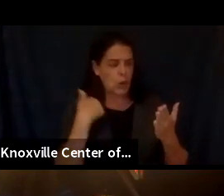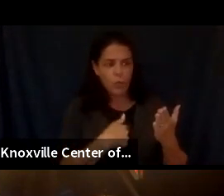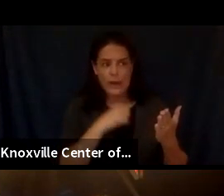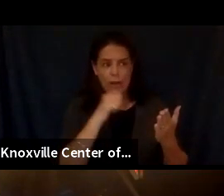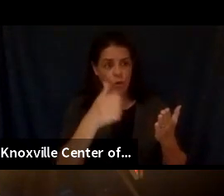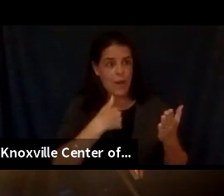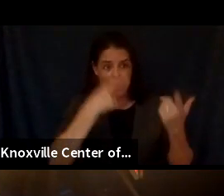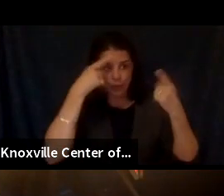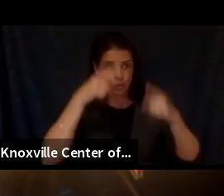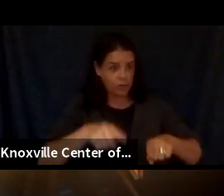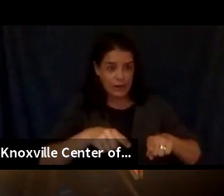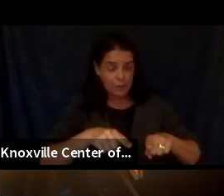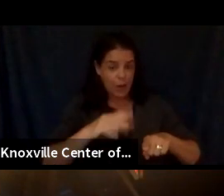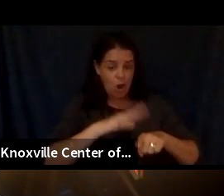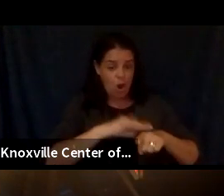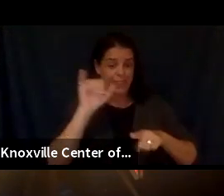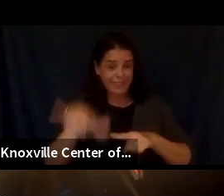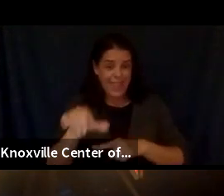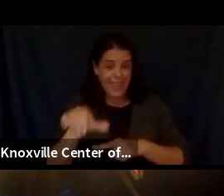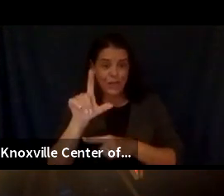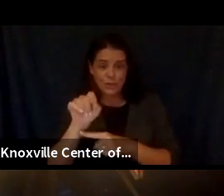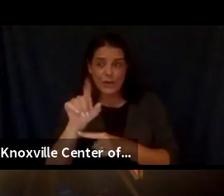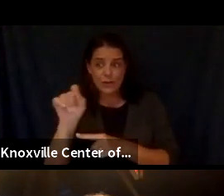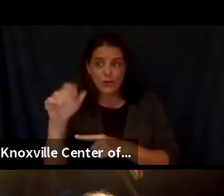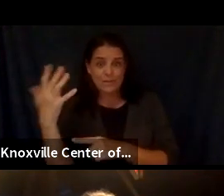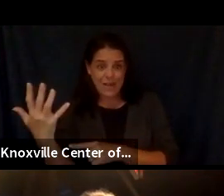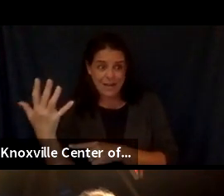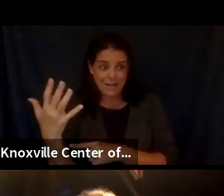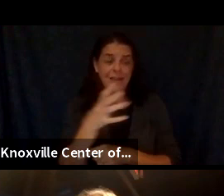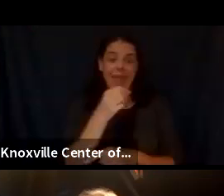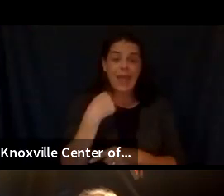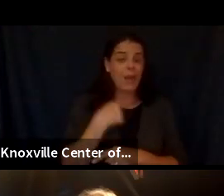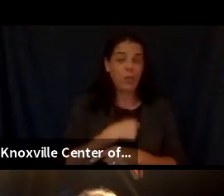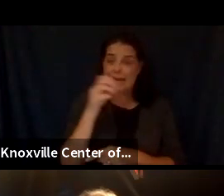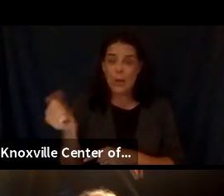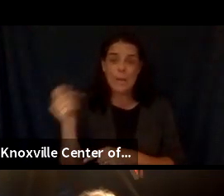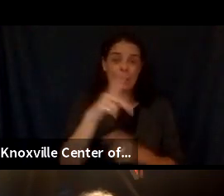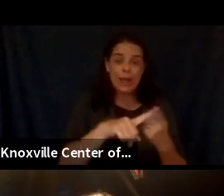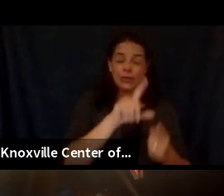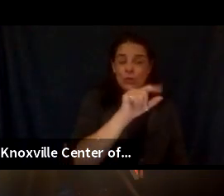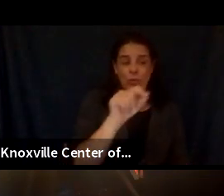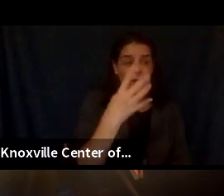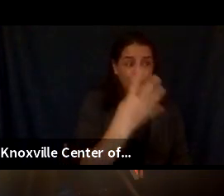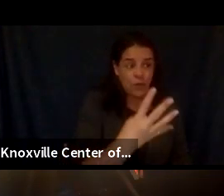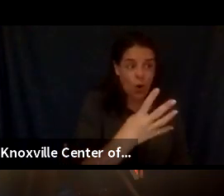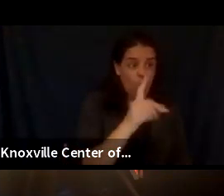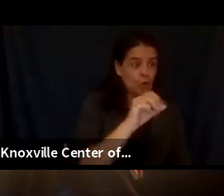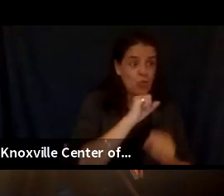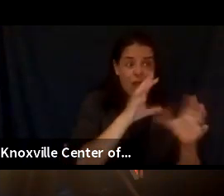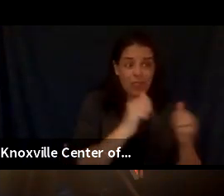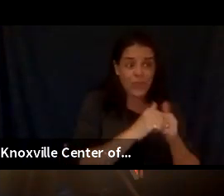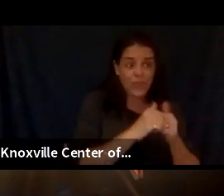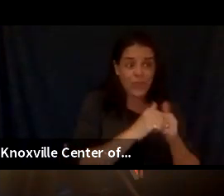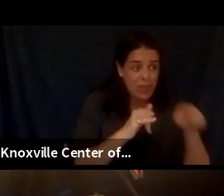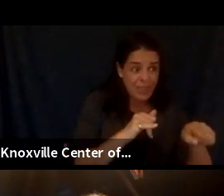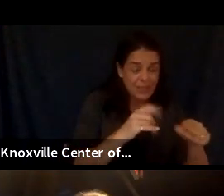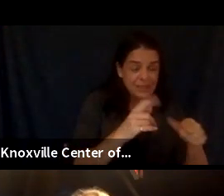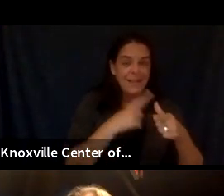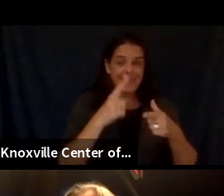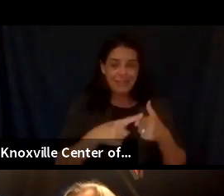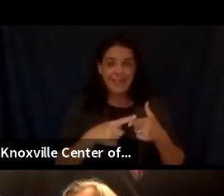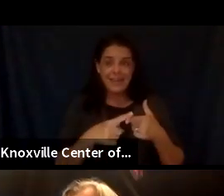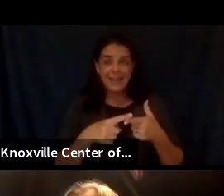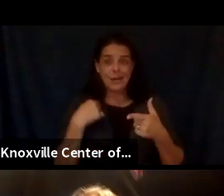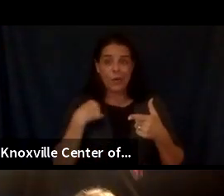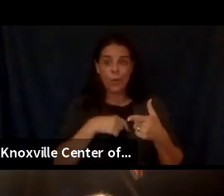to a determination on this one, and we didn't go back to number 4 and do anything, that we end